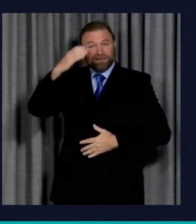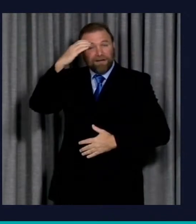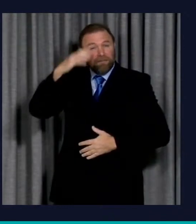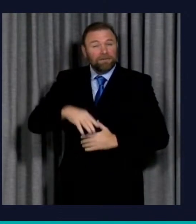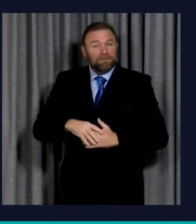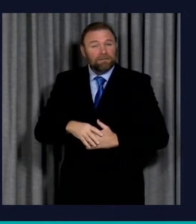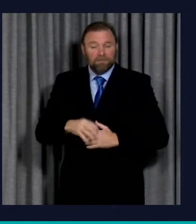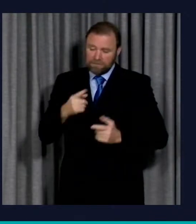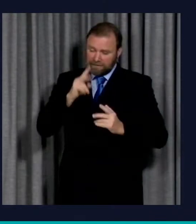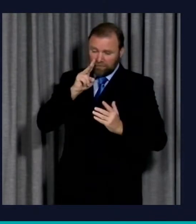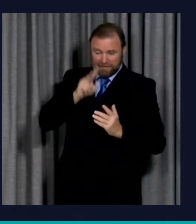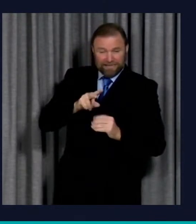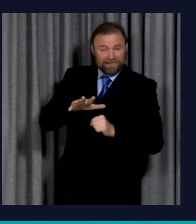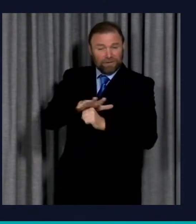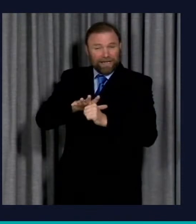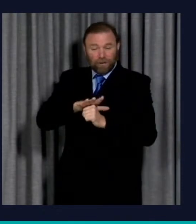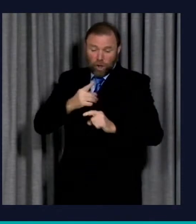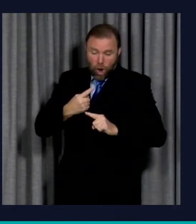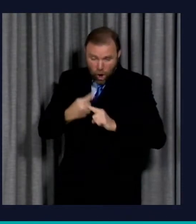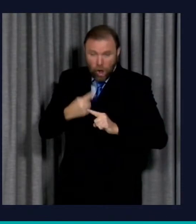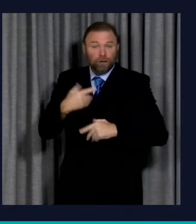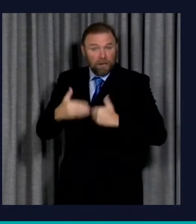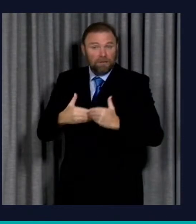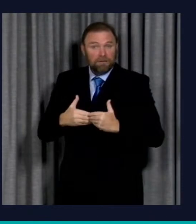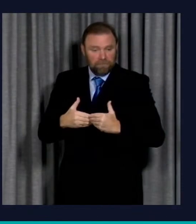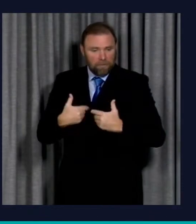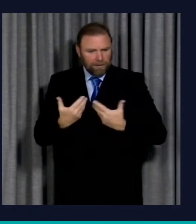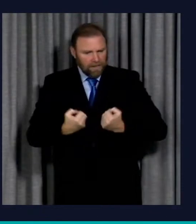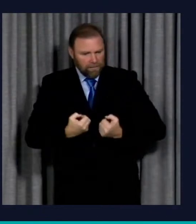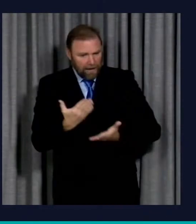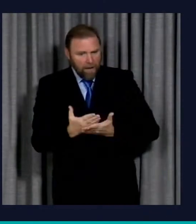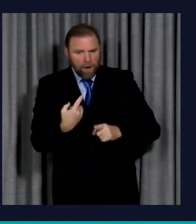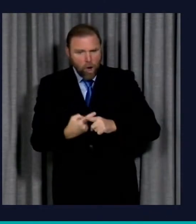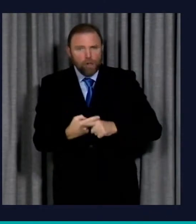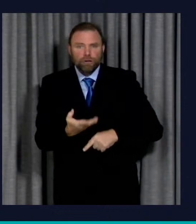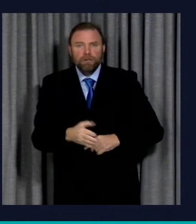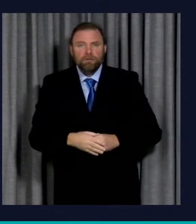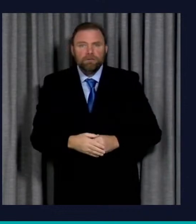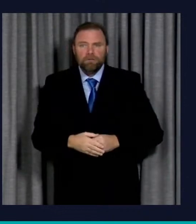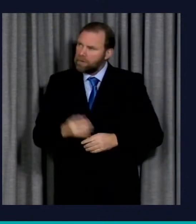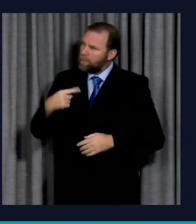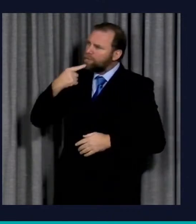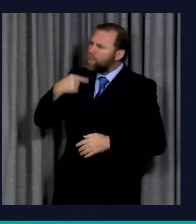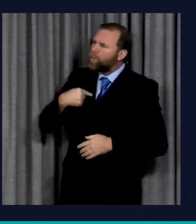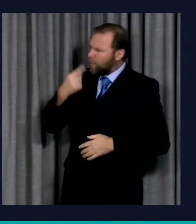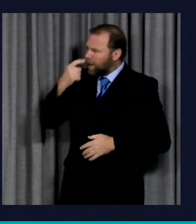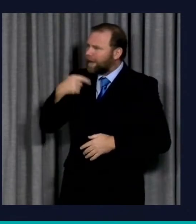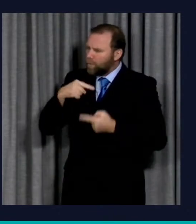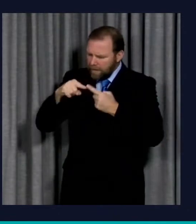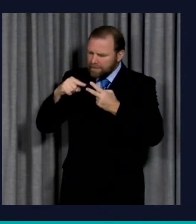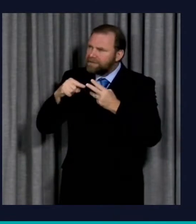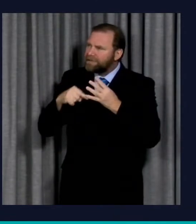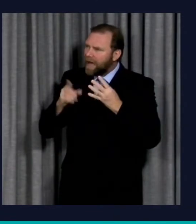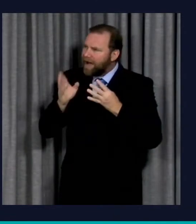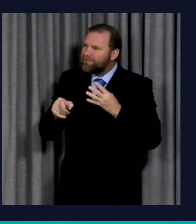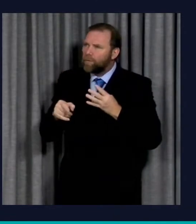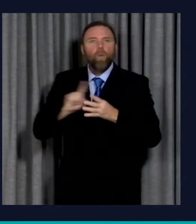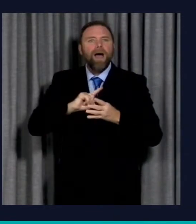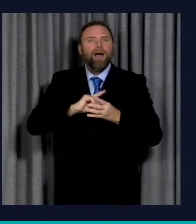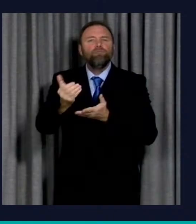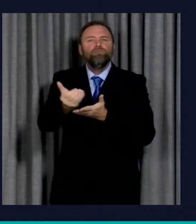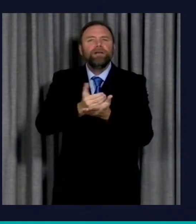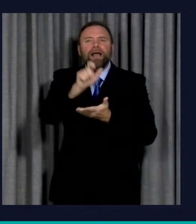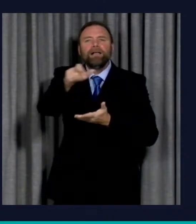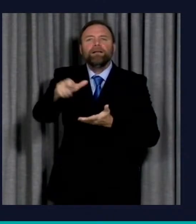a situation that is urgent, and it is, and we are told that there are actions that we need to take to protect people's